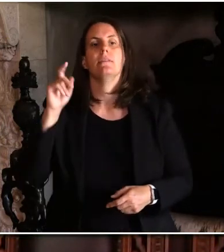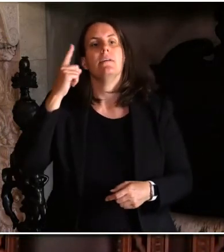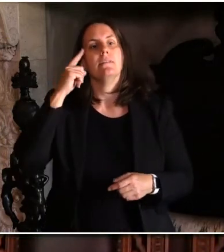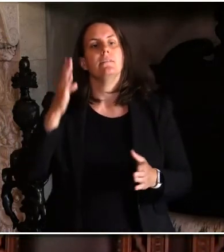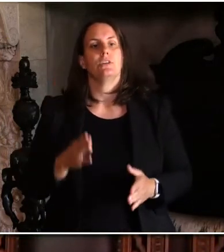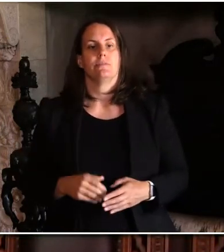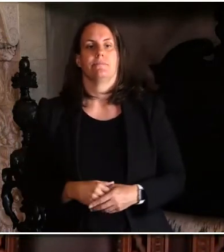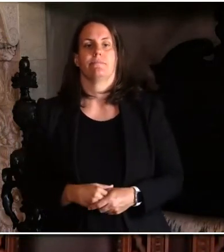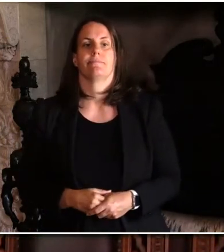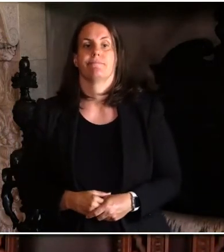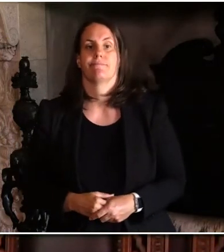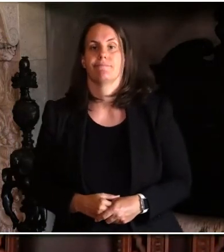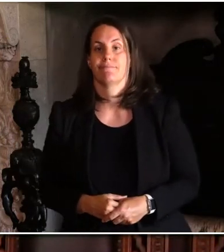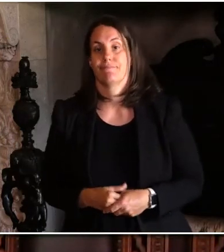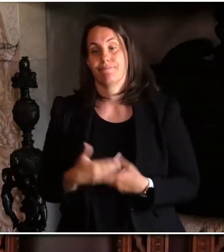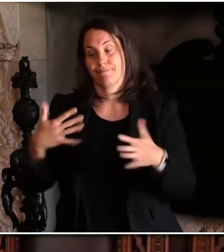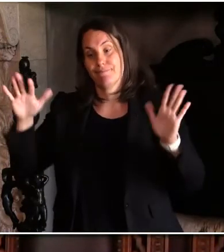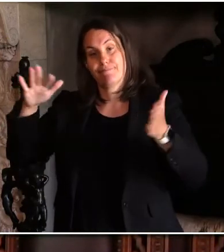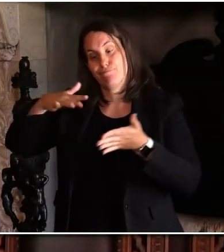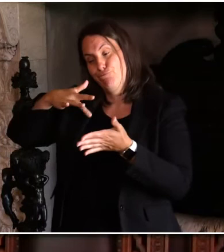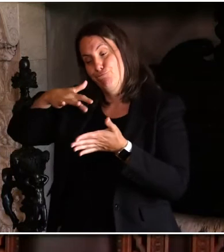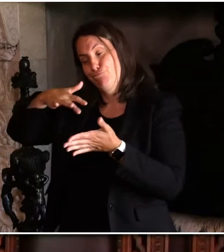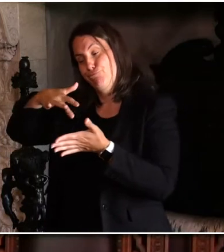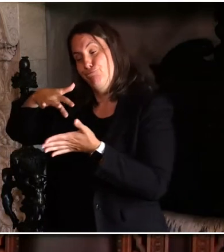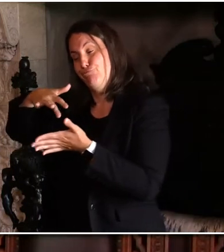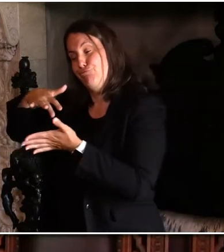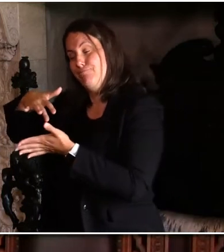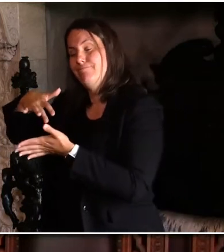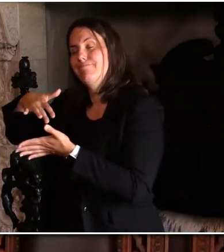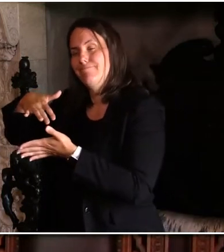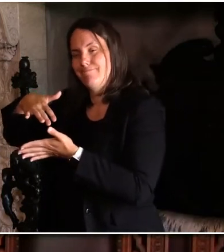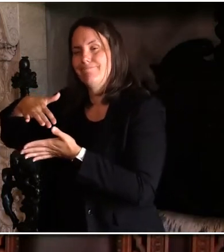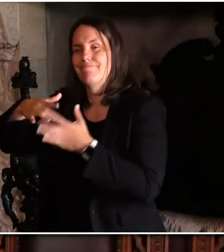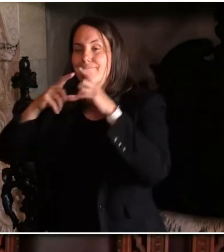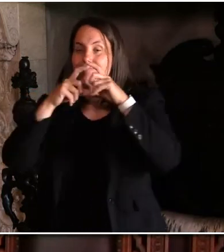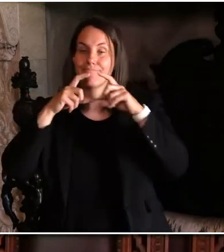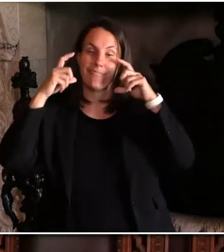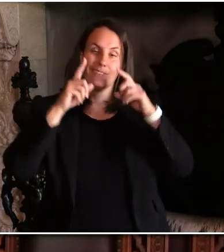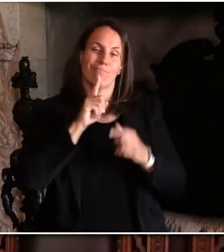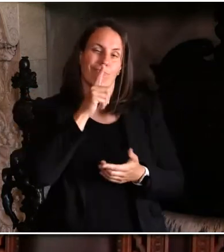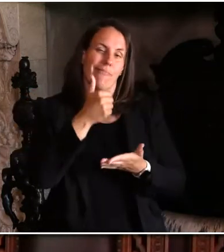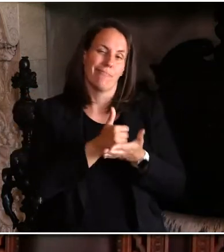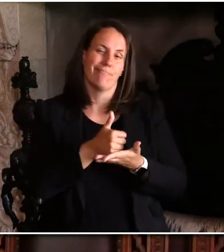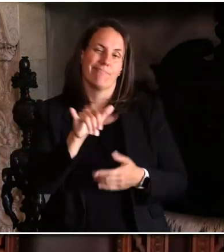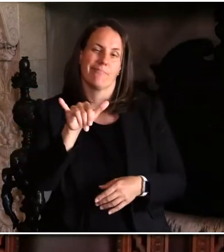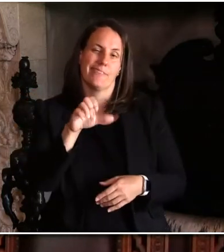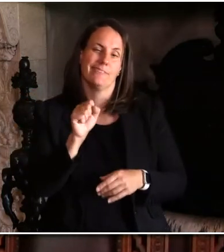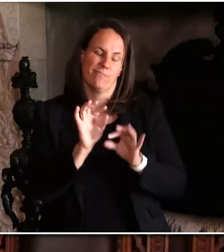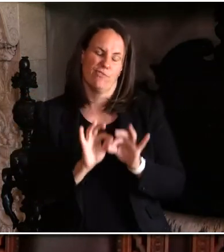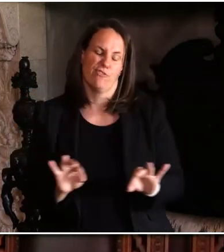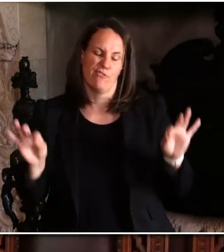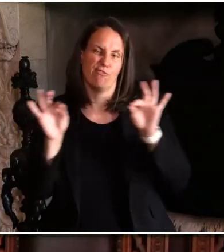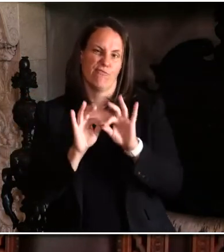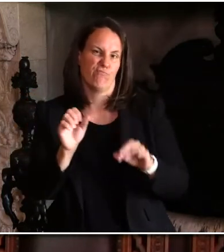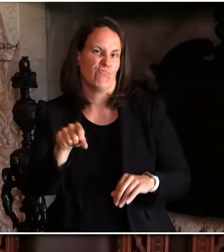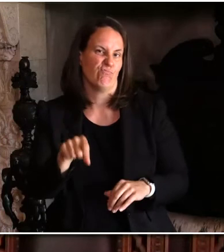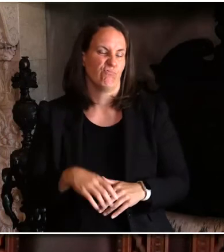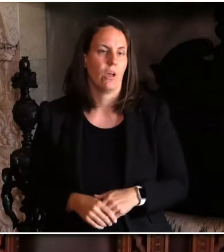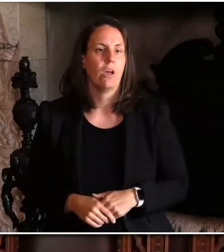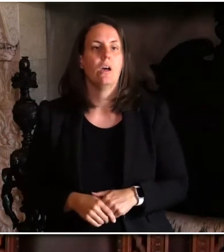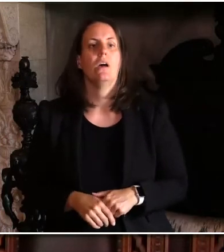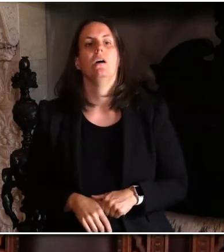using face masks is an important way to keep yourself safe, along with other things like social distancing